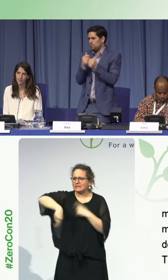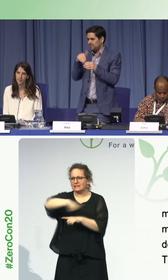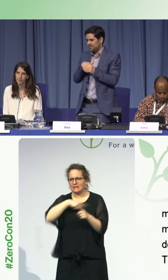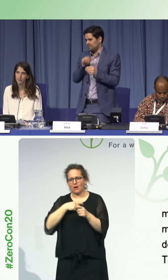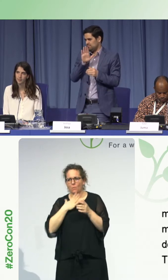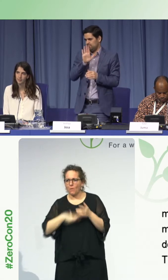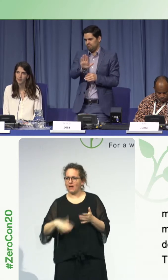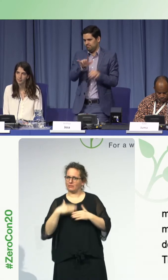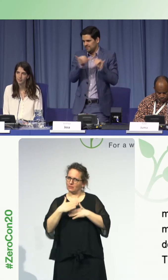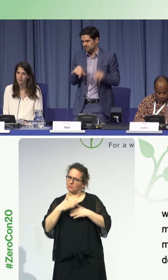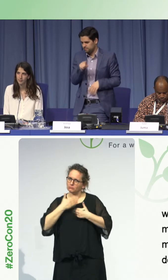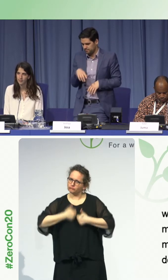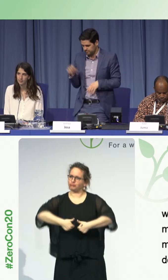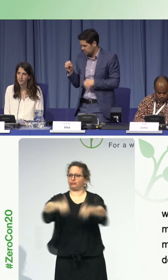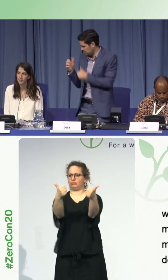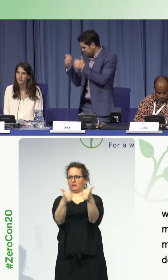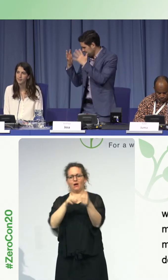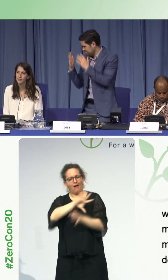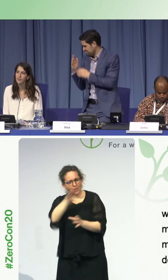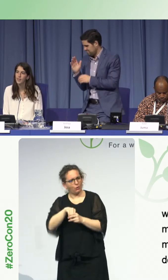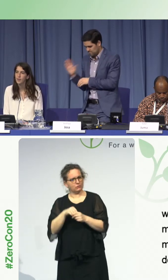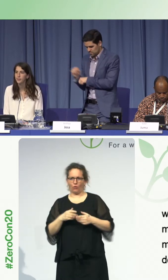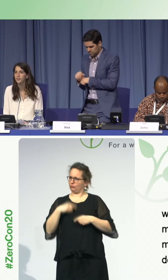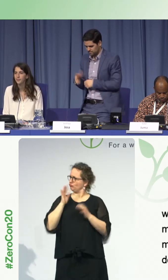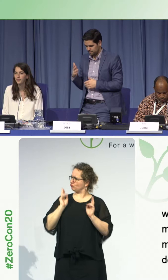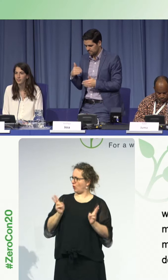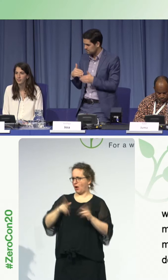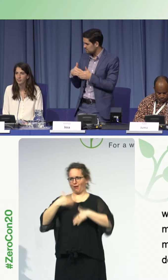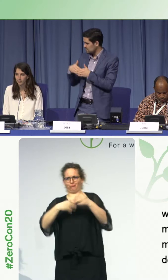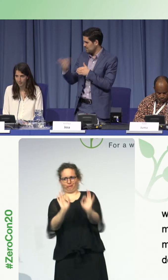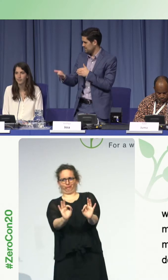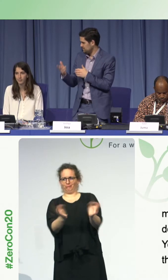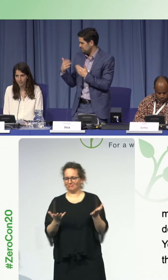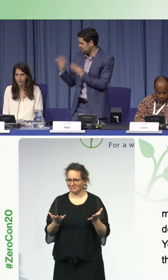is inclusive and supportive of their educational needs. So bravo to that.